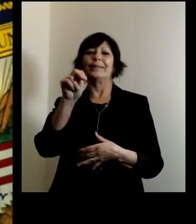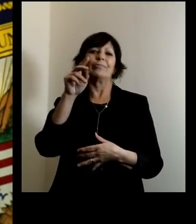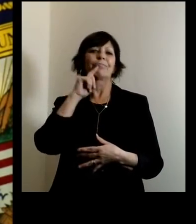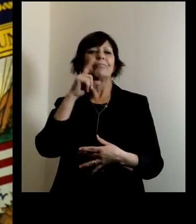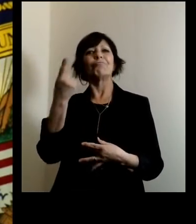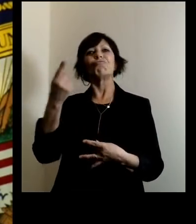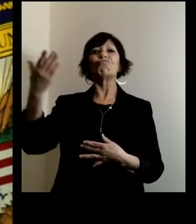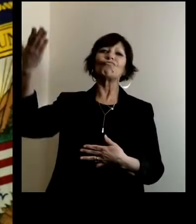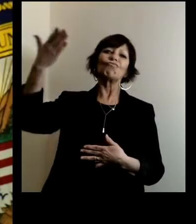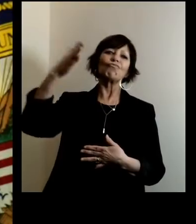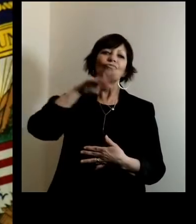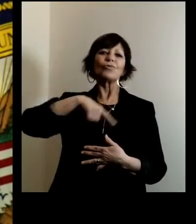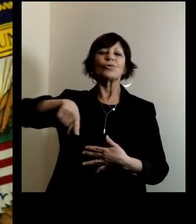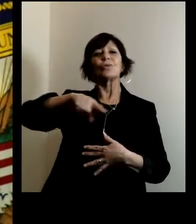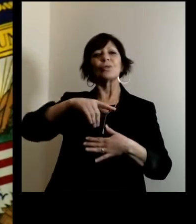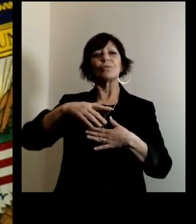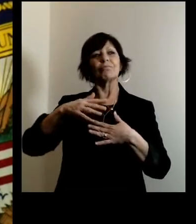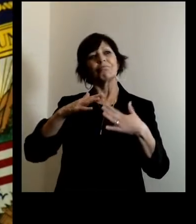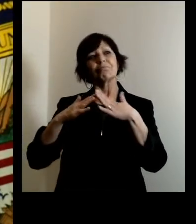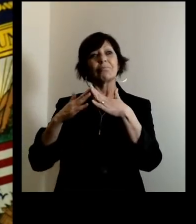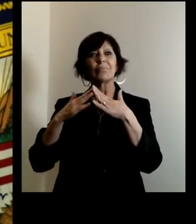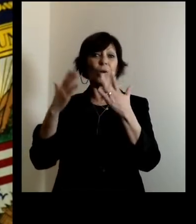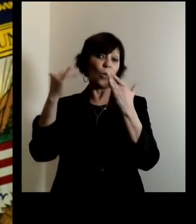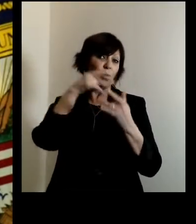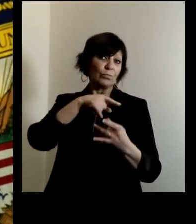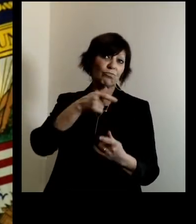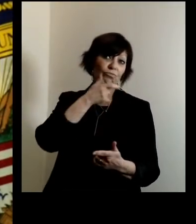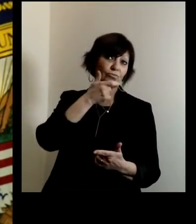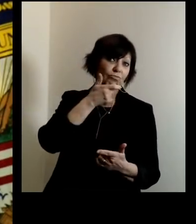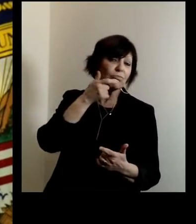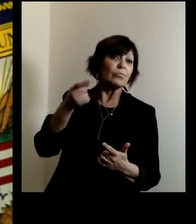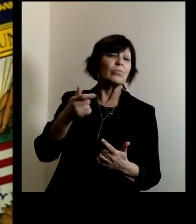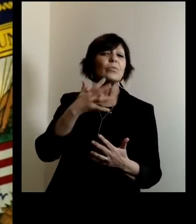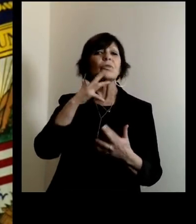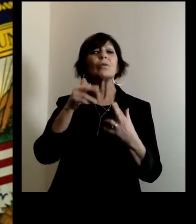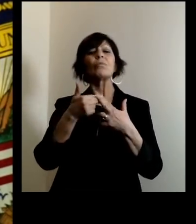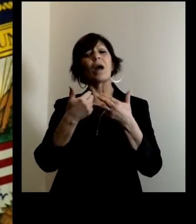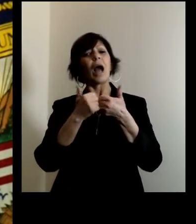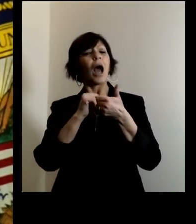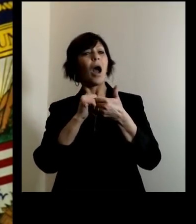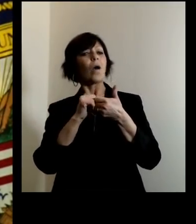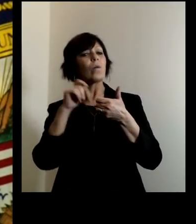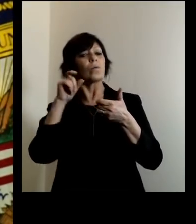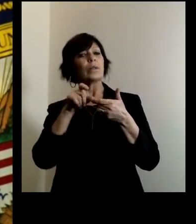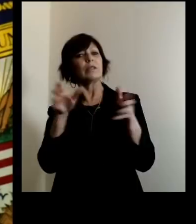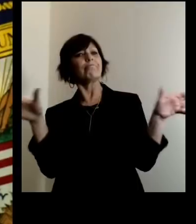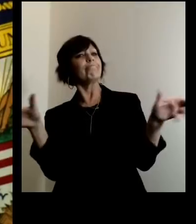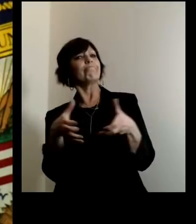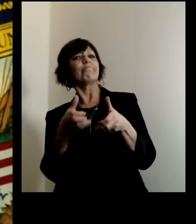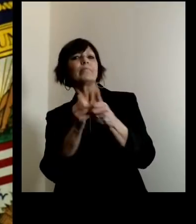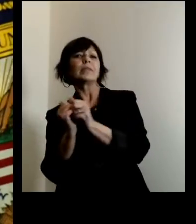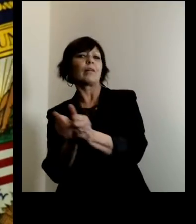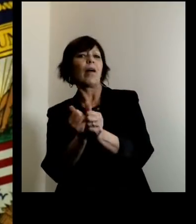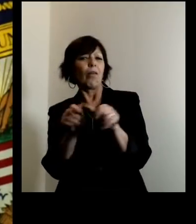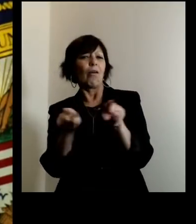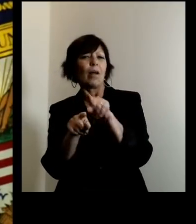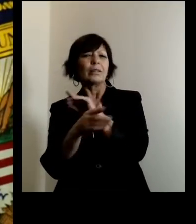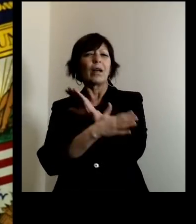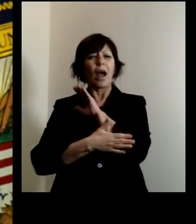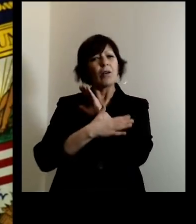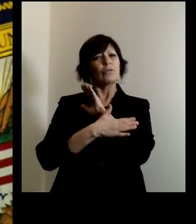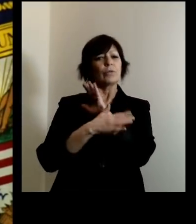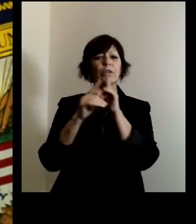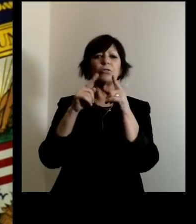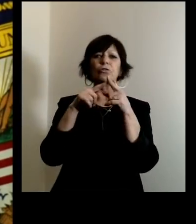country. I hope you had an opportunity to see it as he talked about how we need to come together united as a country to